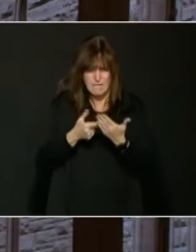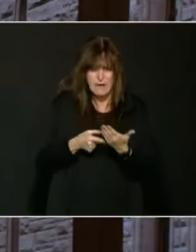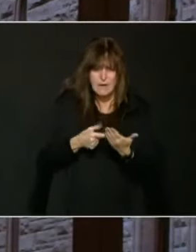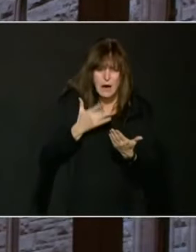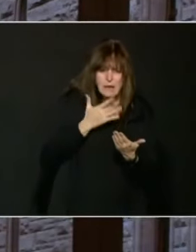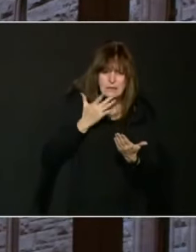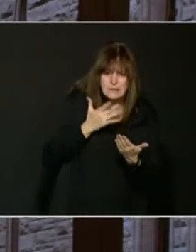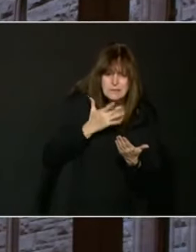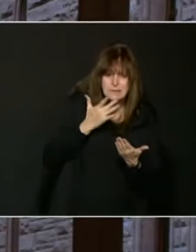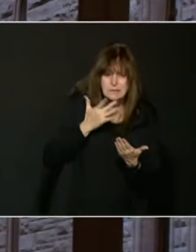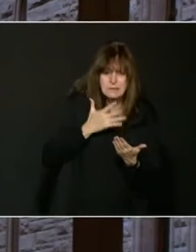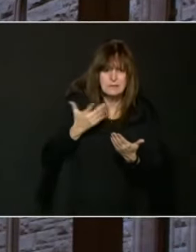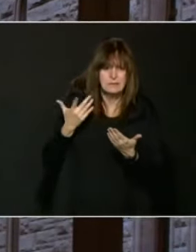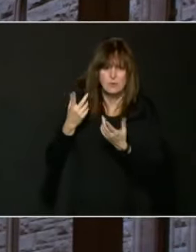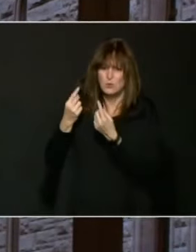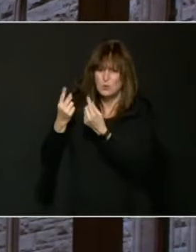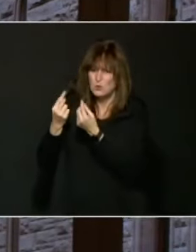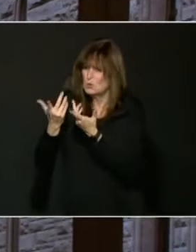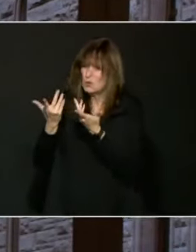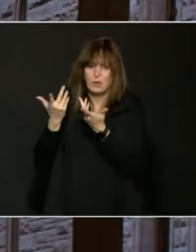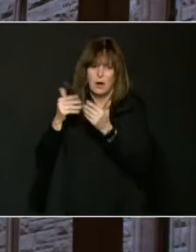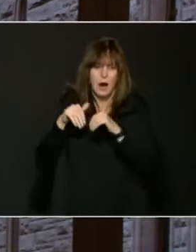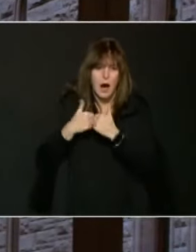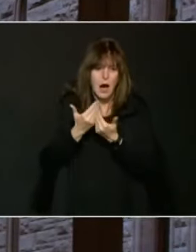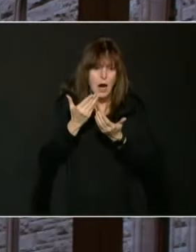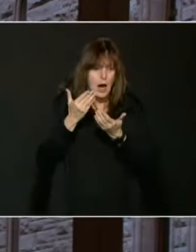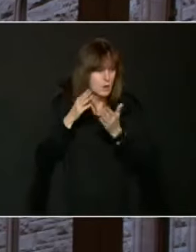develop recommendations in a